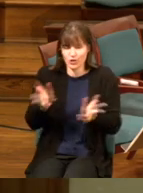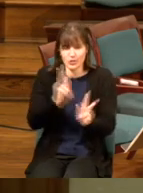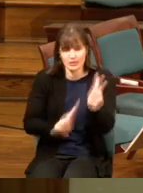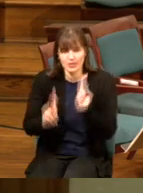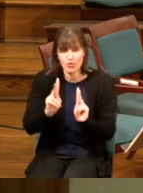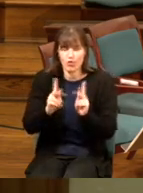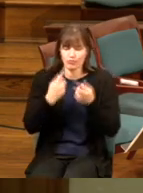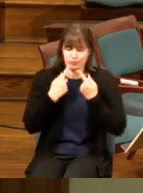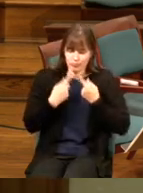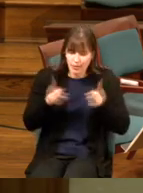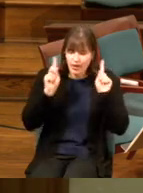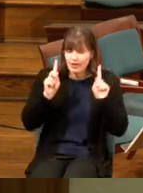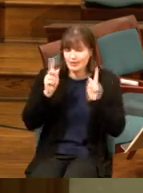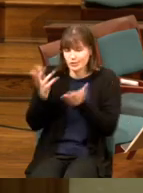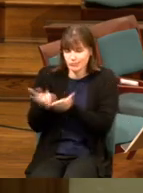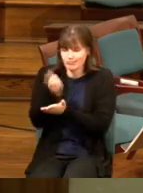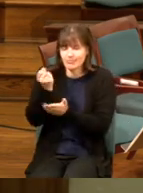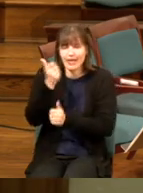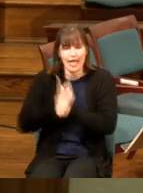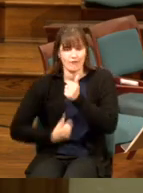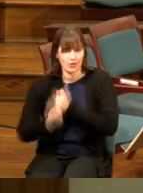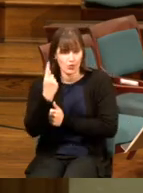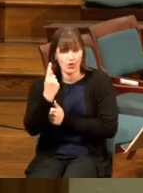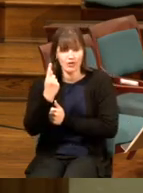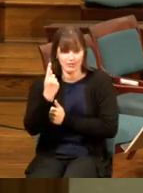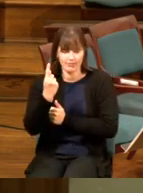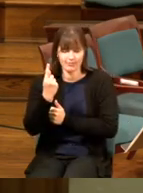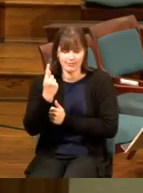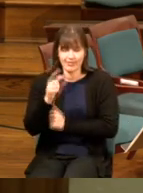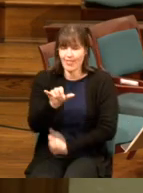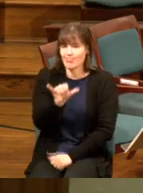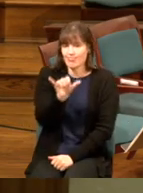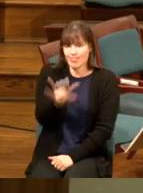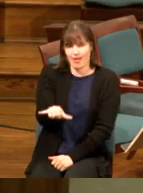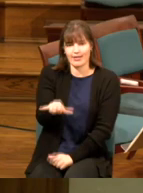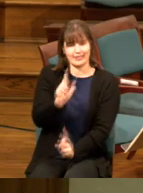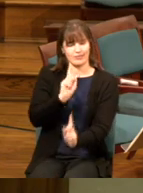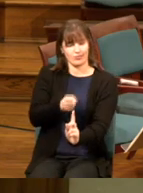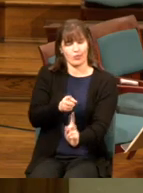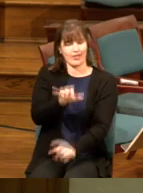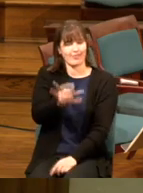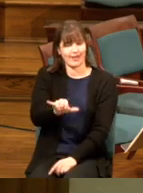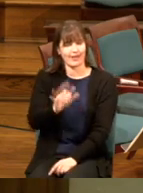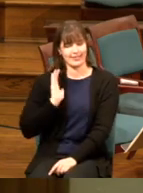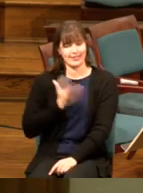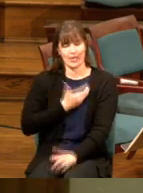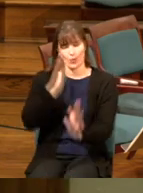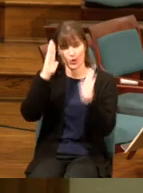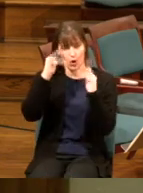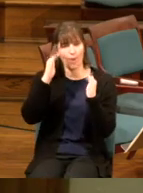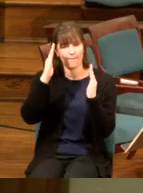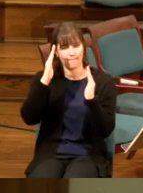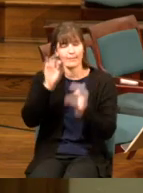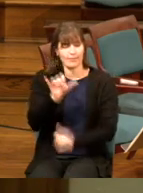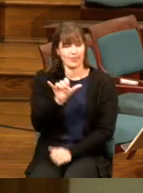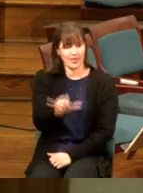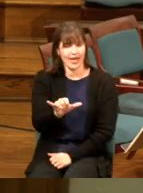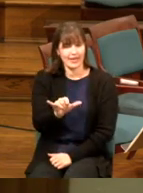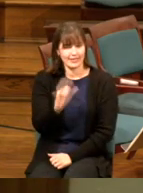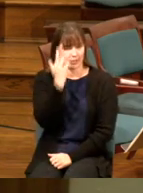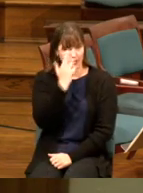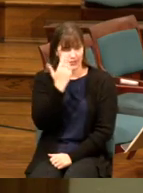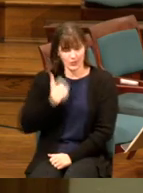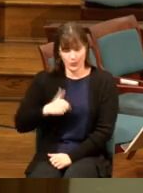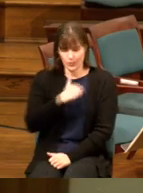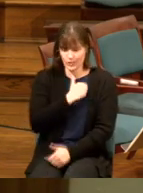of everyone, everywhere. That is what we hope for. That is what we join with